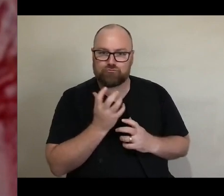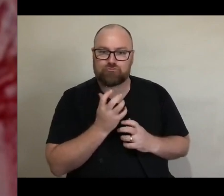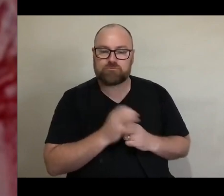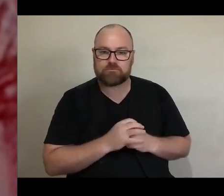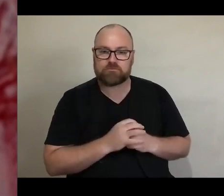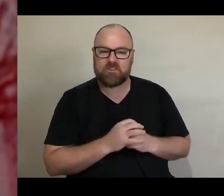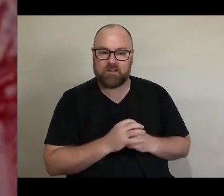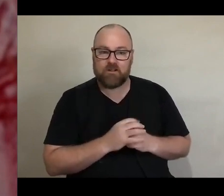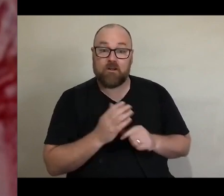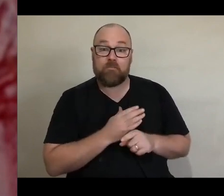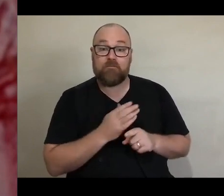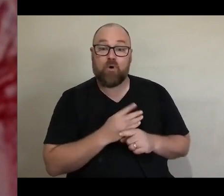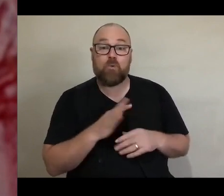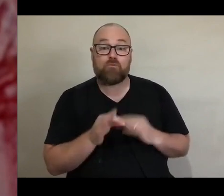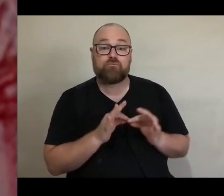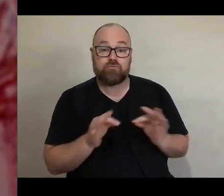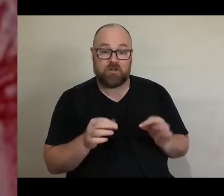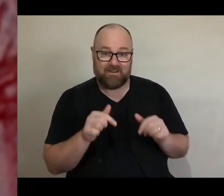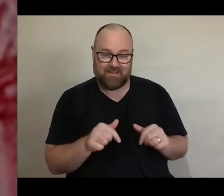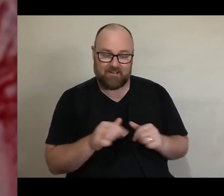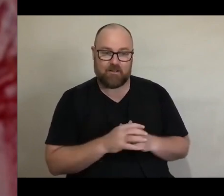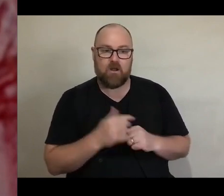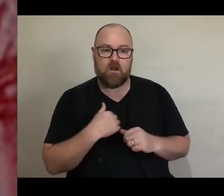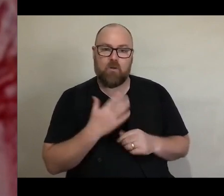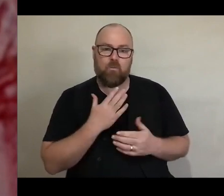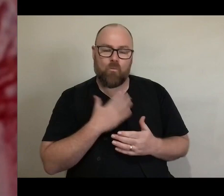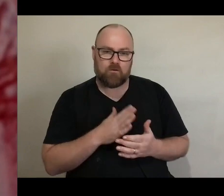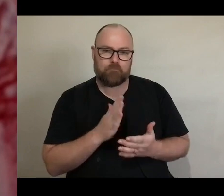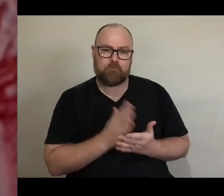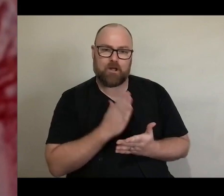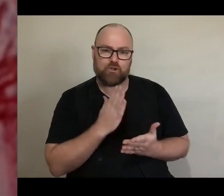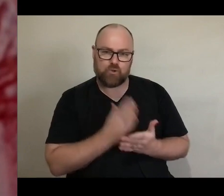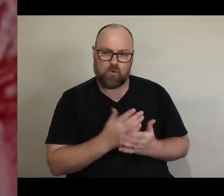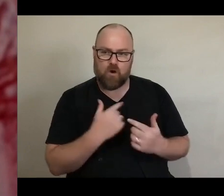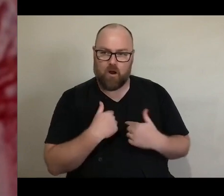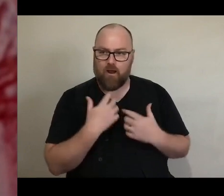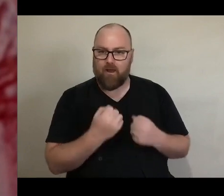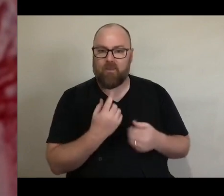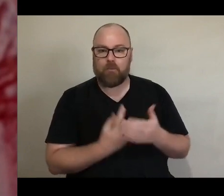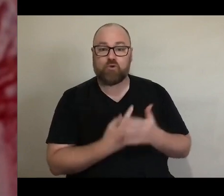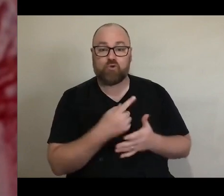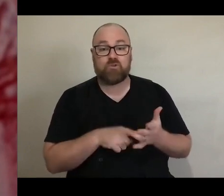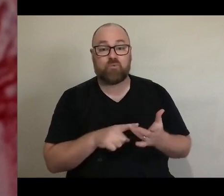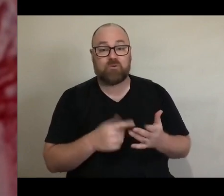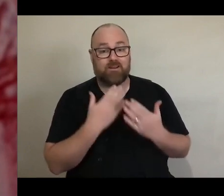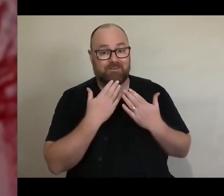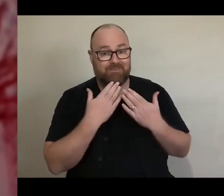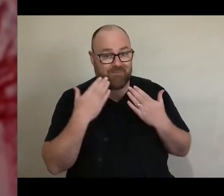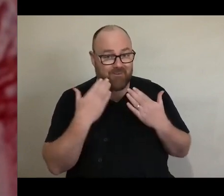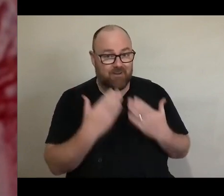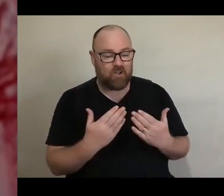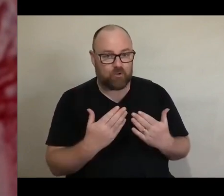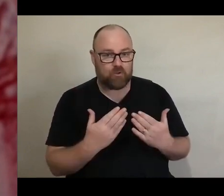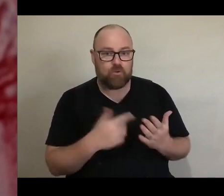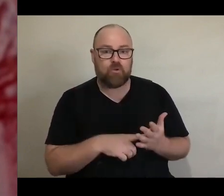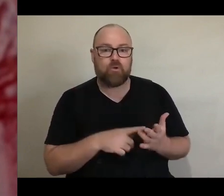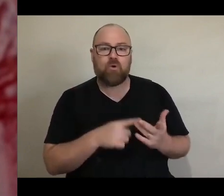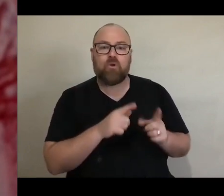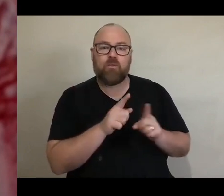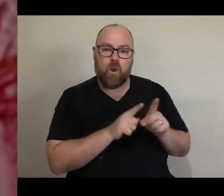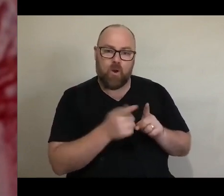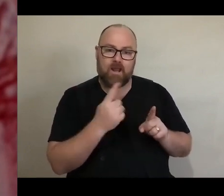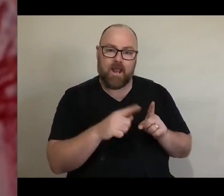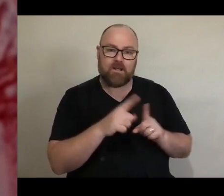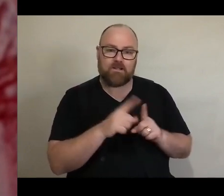this morning's session, I really wanted to make sure I had the opportunity to thank the extraordinary learning and digital team who've